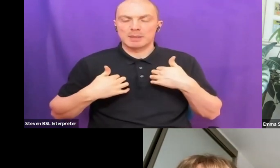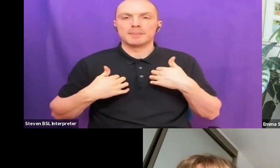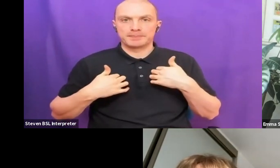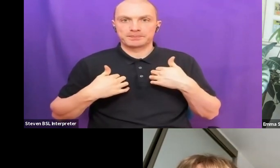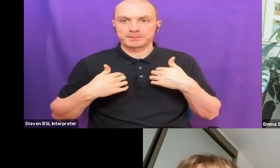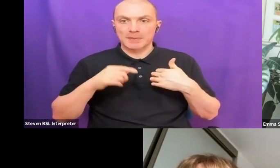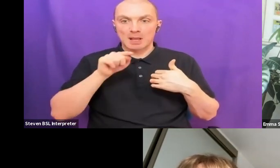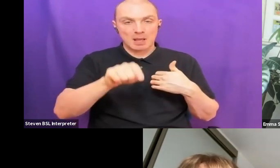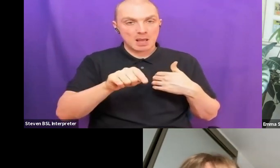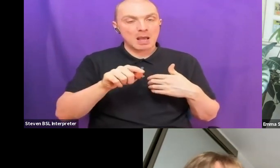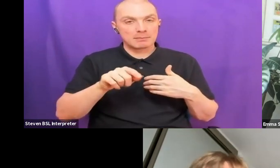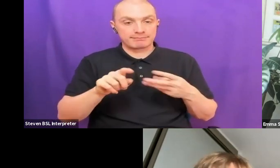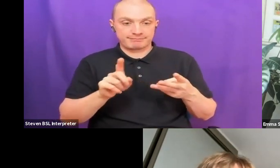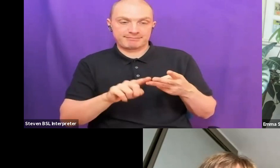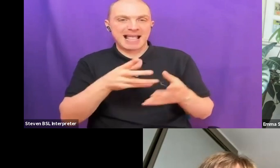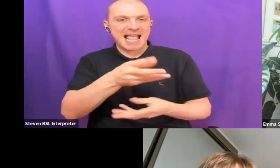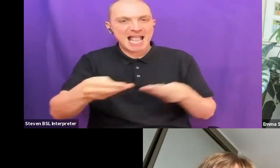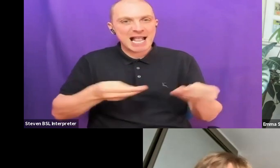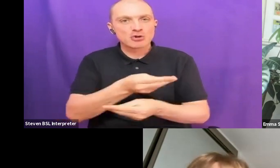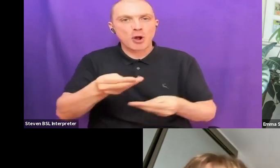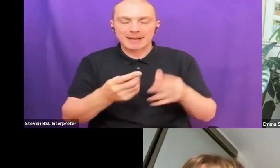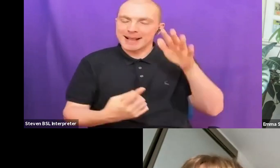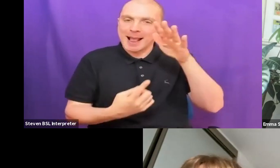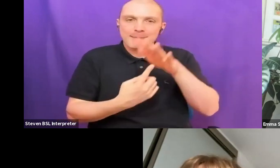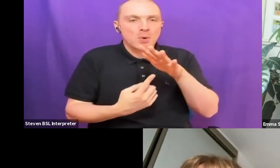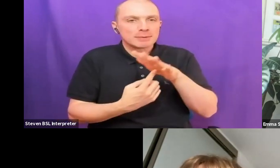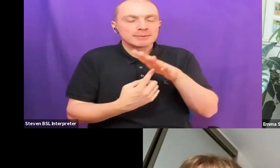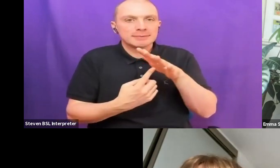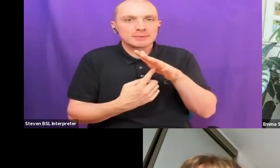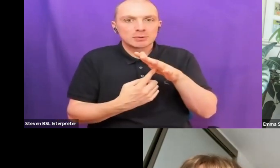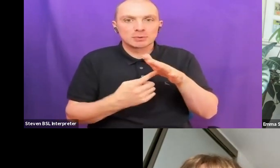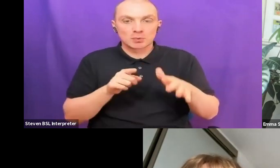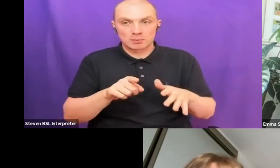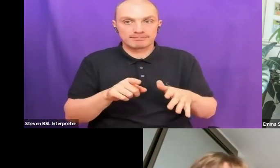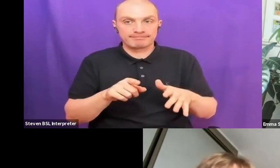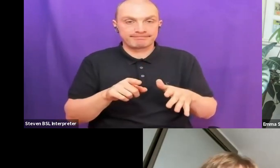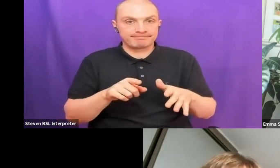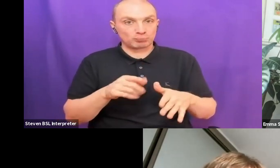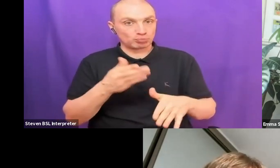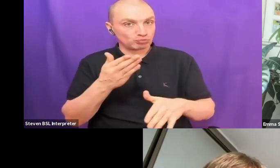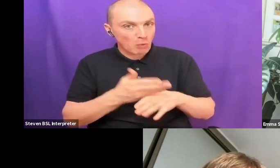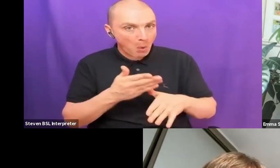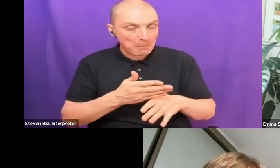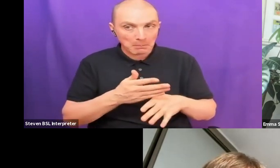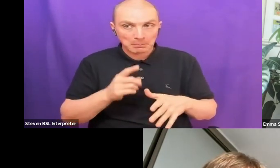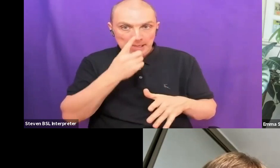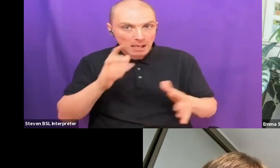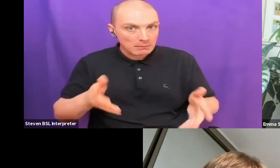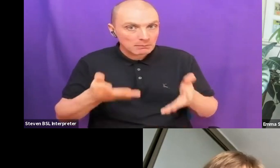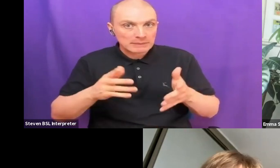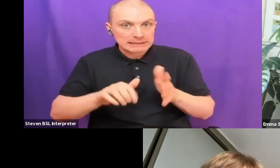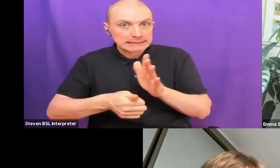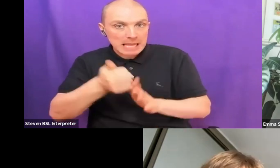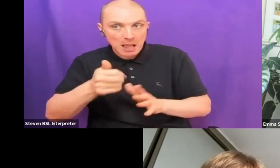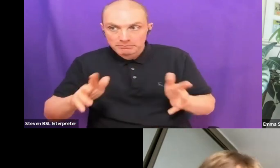economic potential for the area. So, what we could do in terms of jobs and skills, encouraging entrepreneurship,